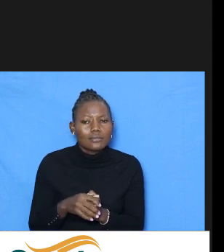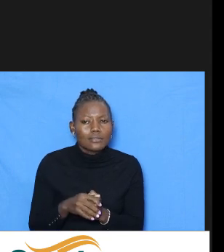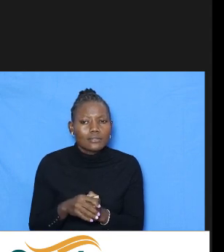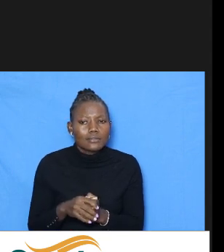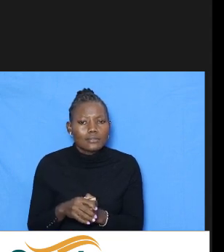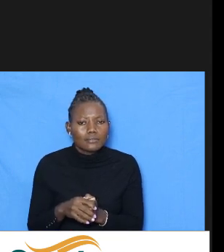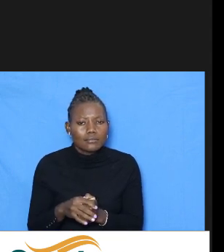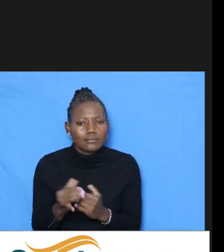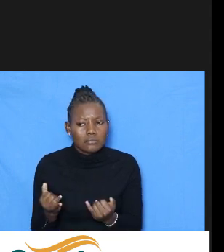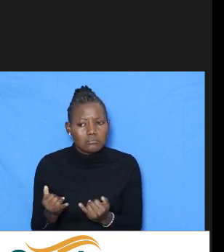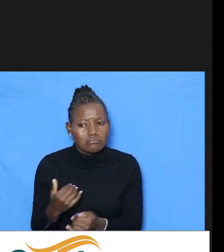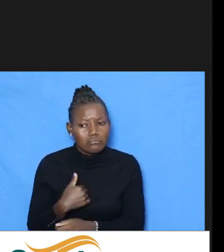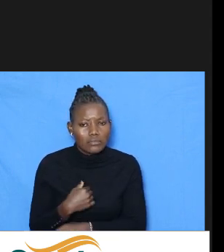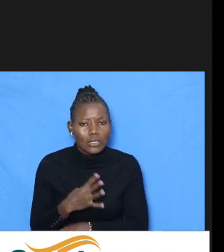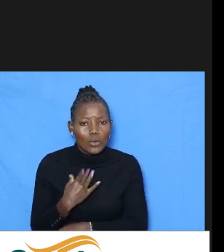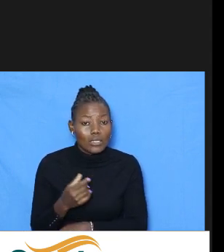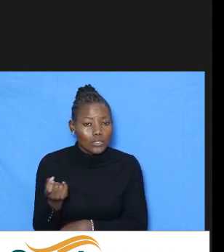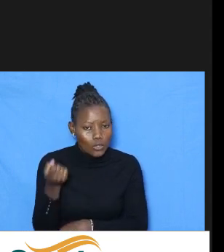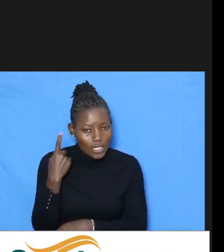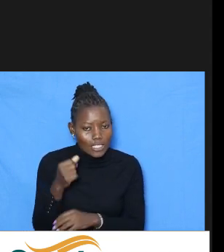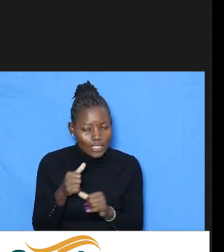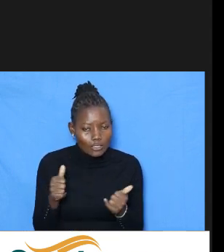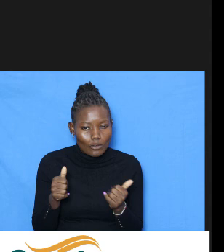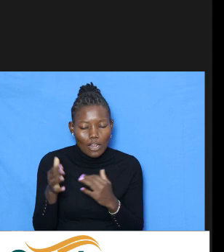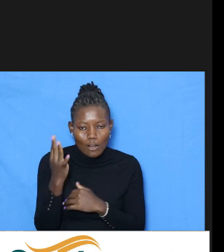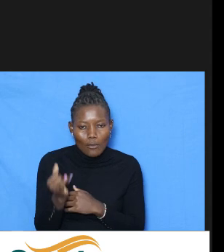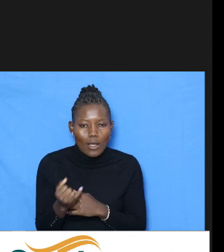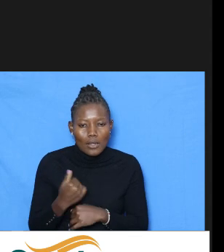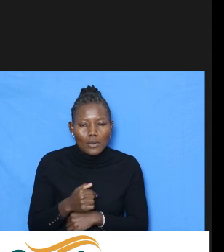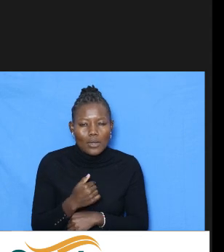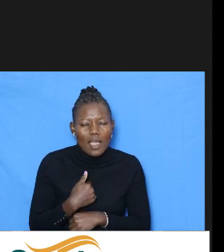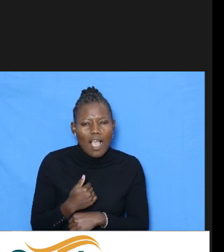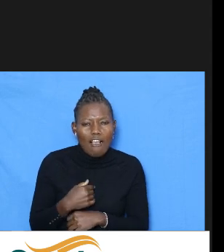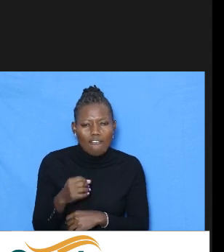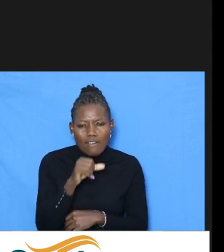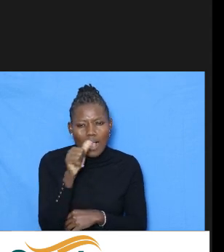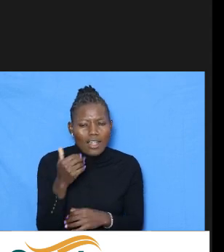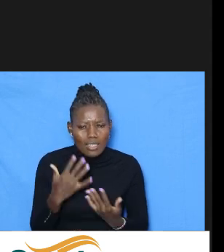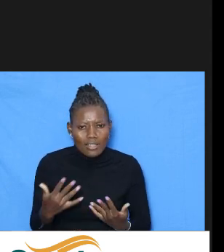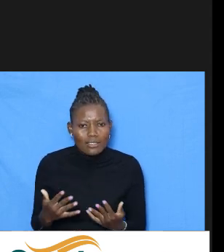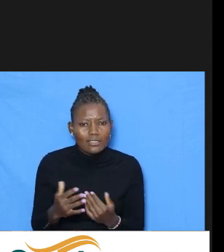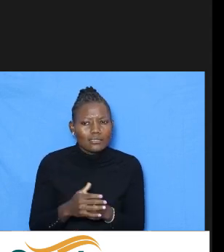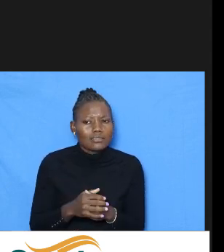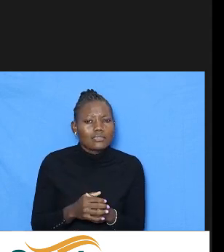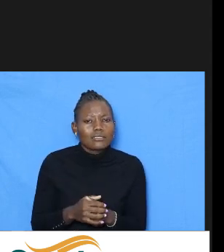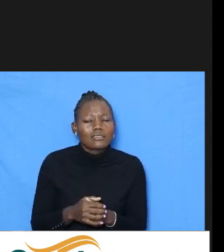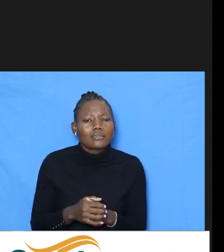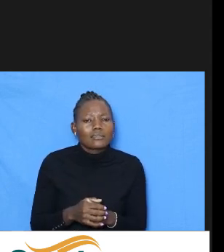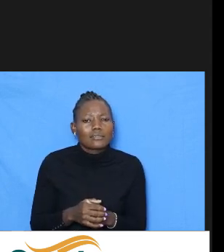I wanted to understand, because there are some supplements nowadays that